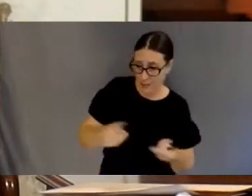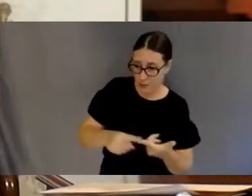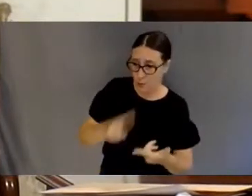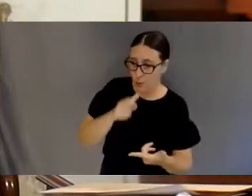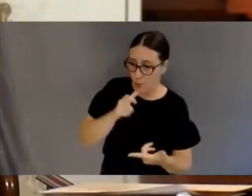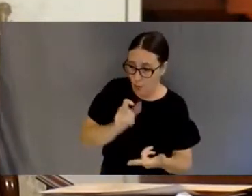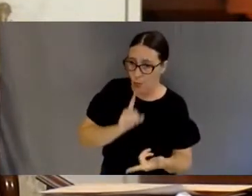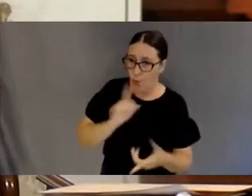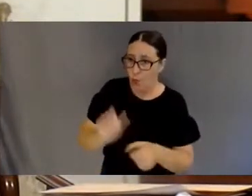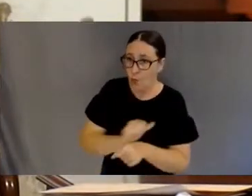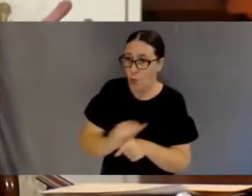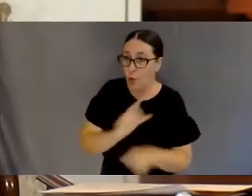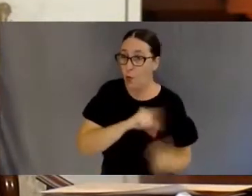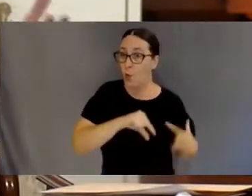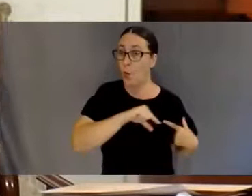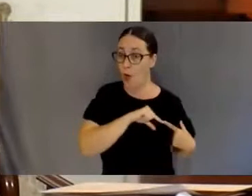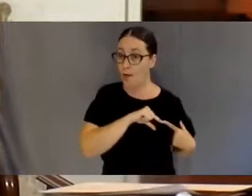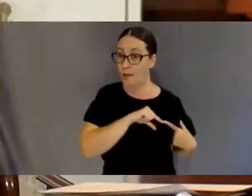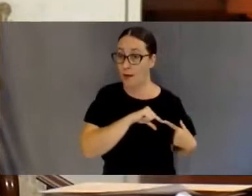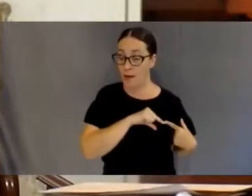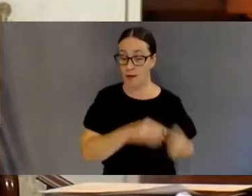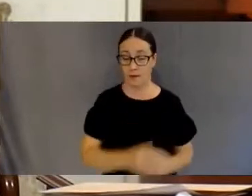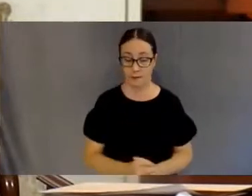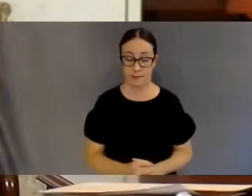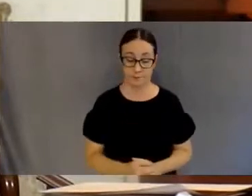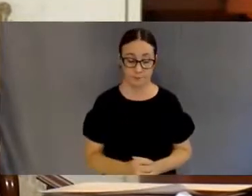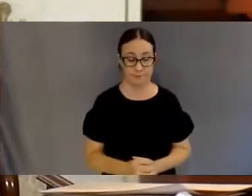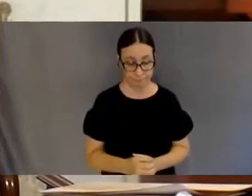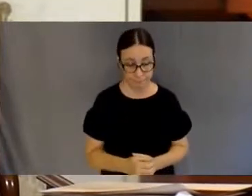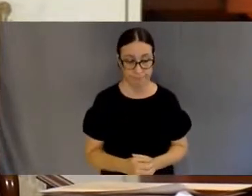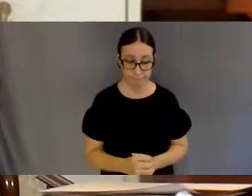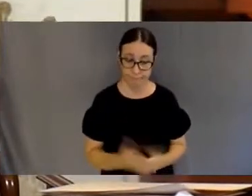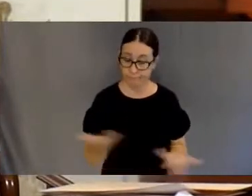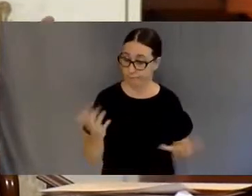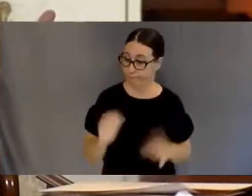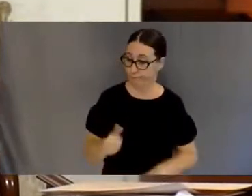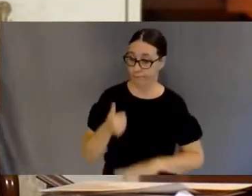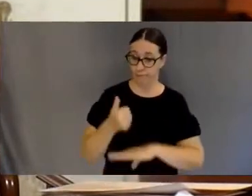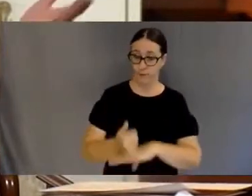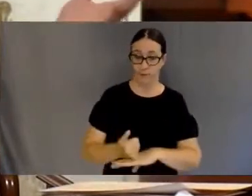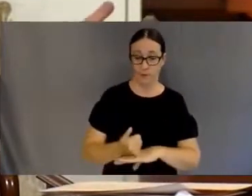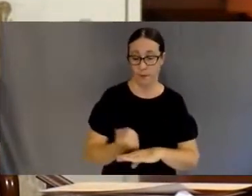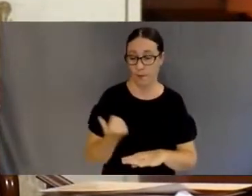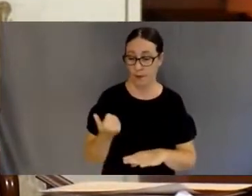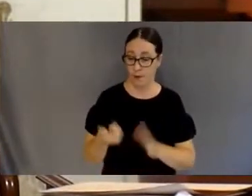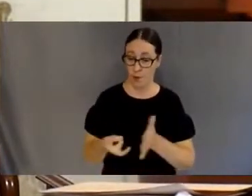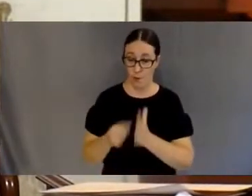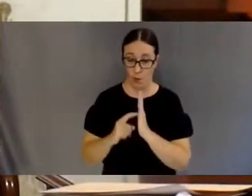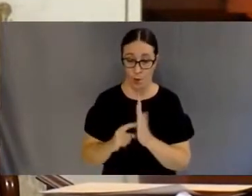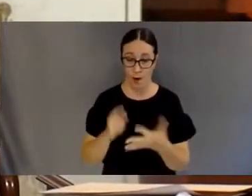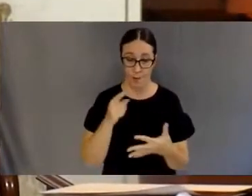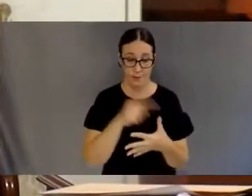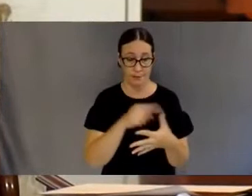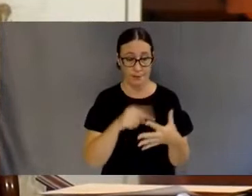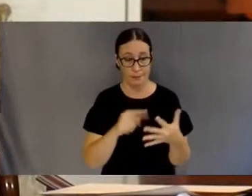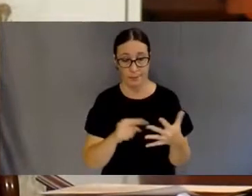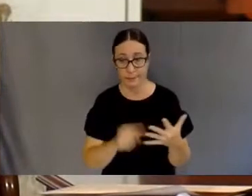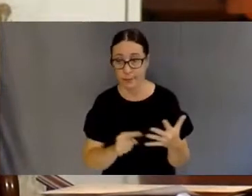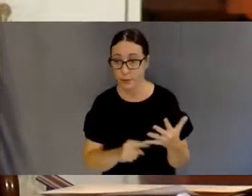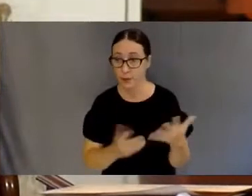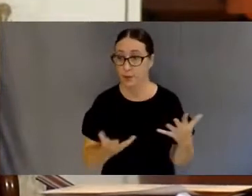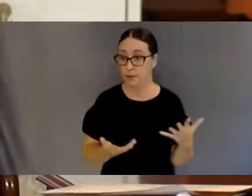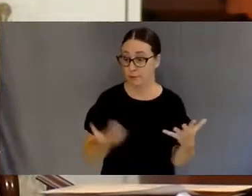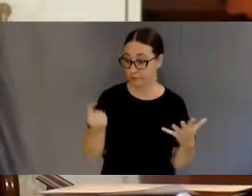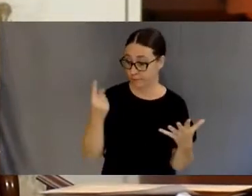qualify, and you could imagine establishing criteria that, well, you have to have